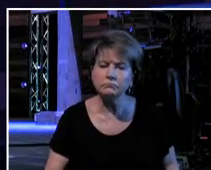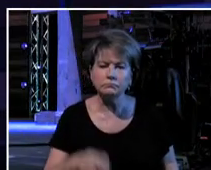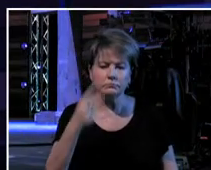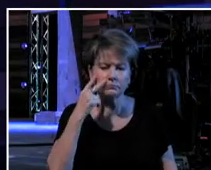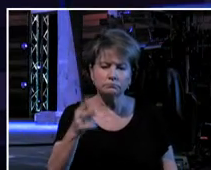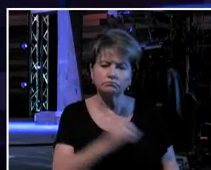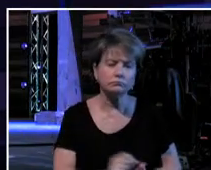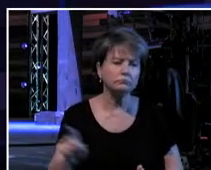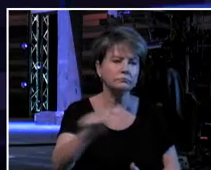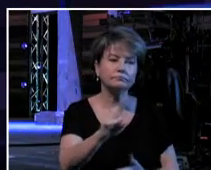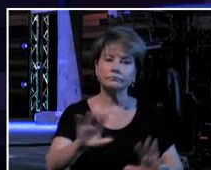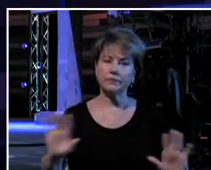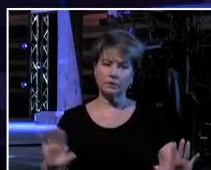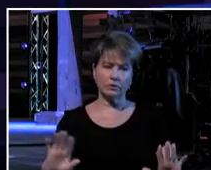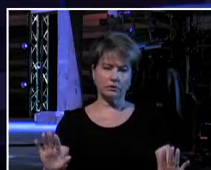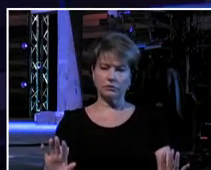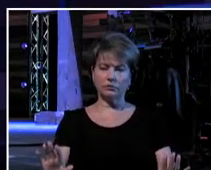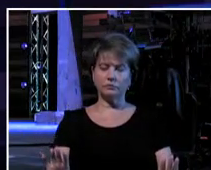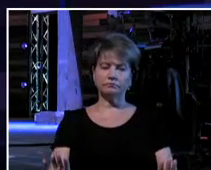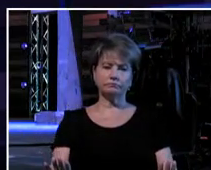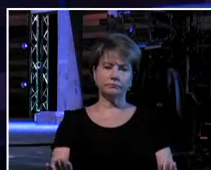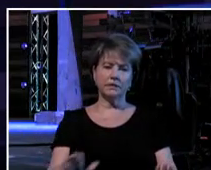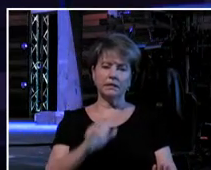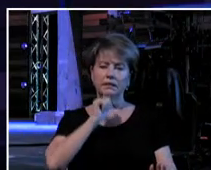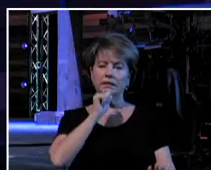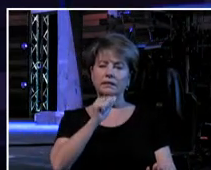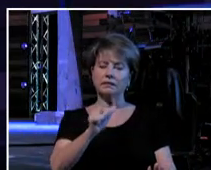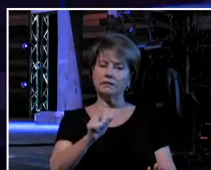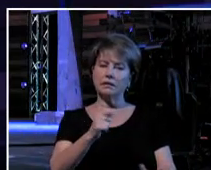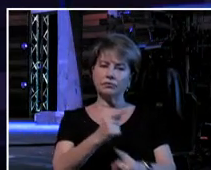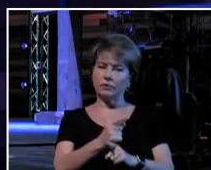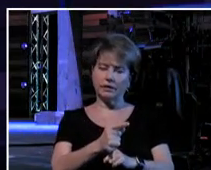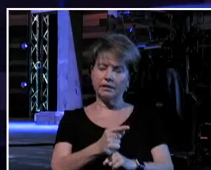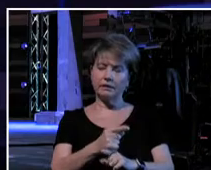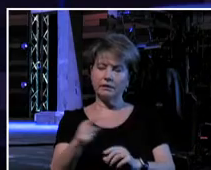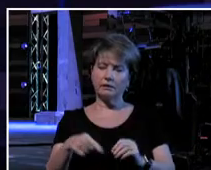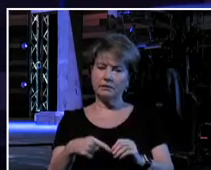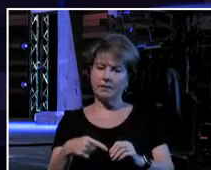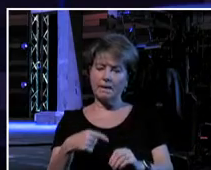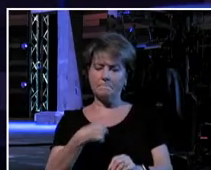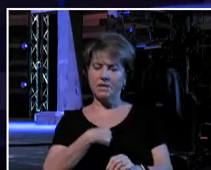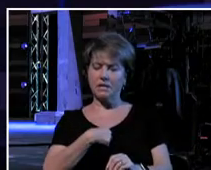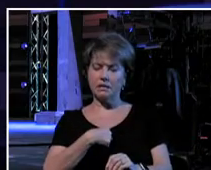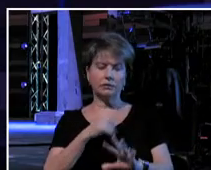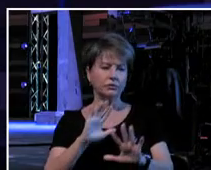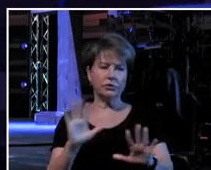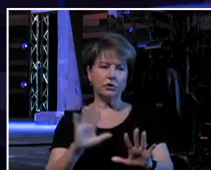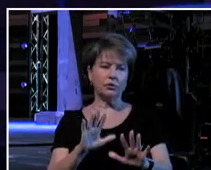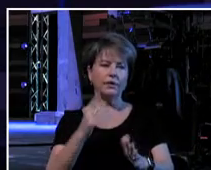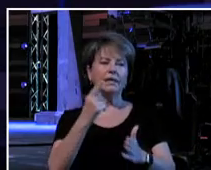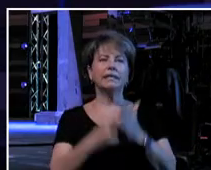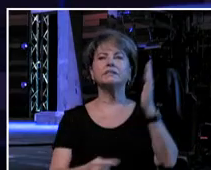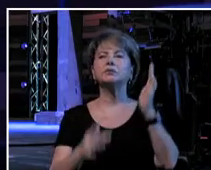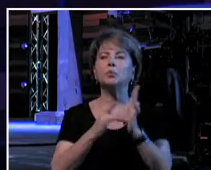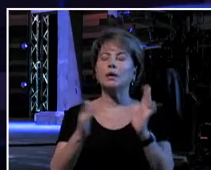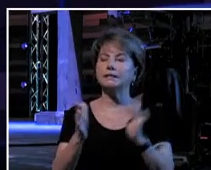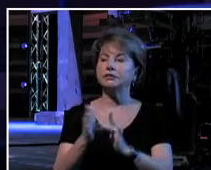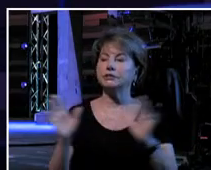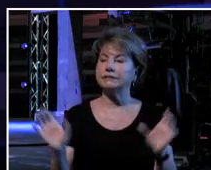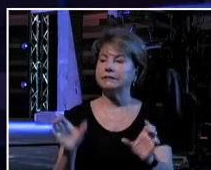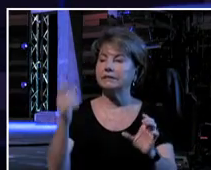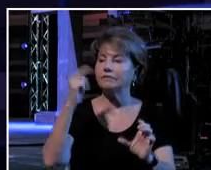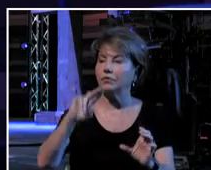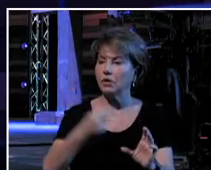That's all about what I'm doing. And biblical Christianity is